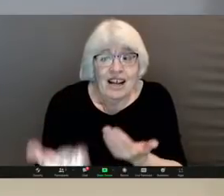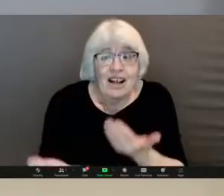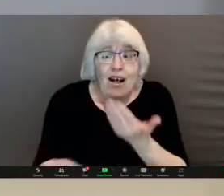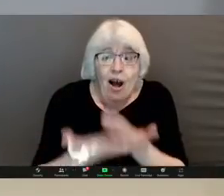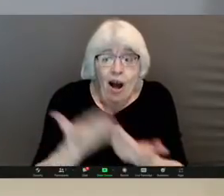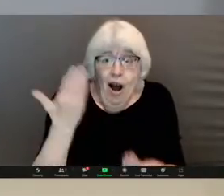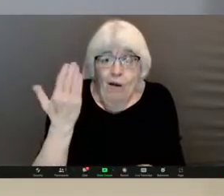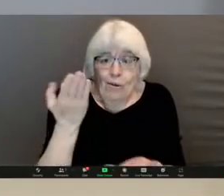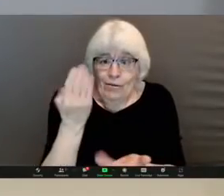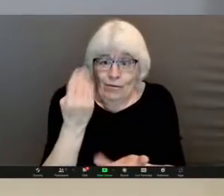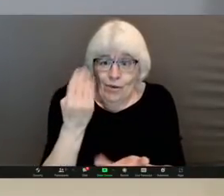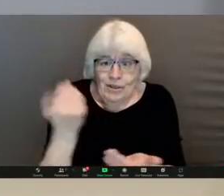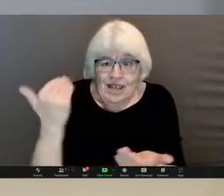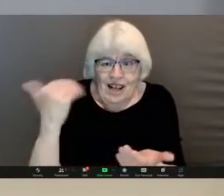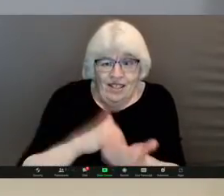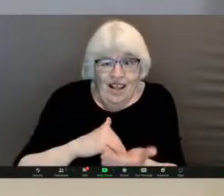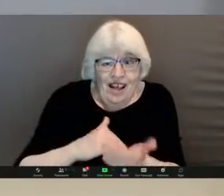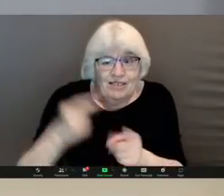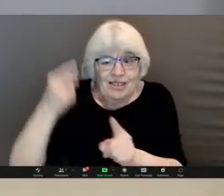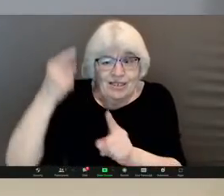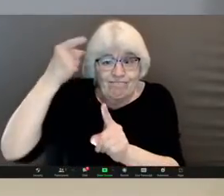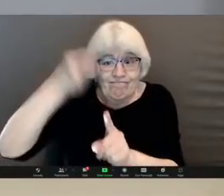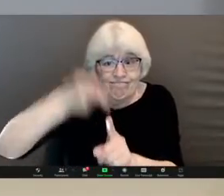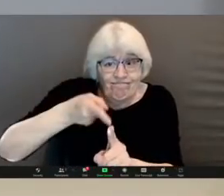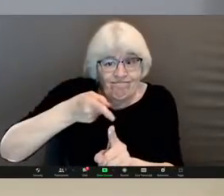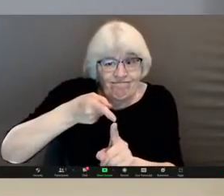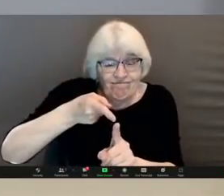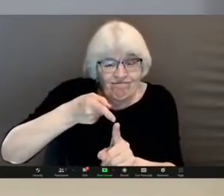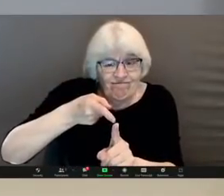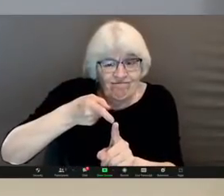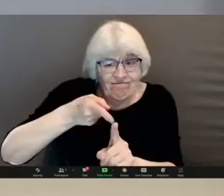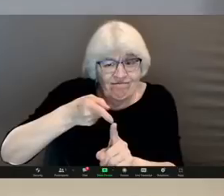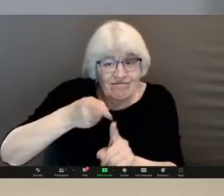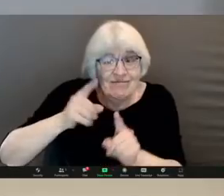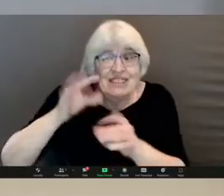completed. And we've done